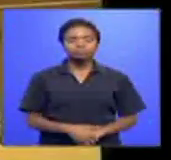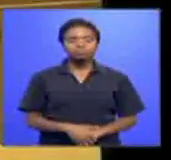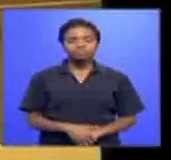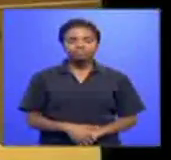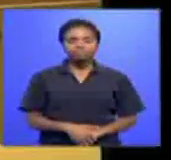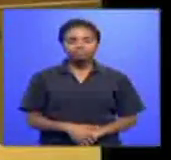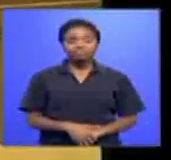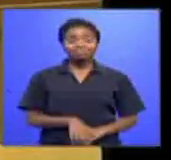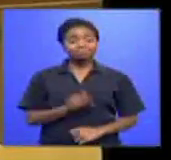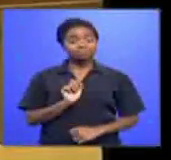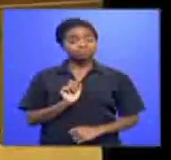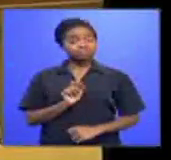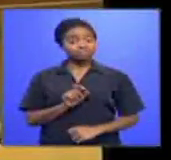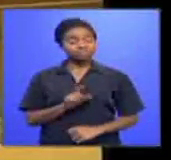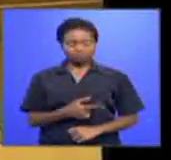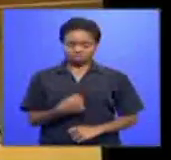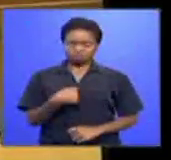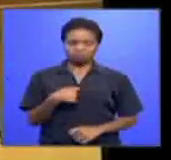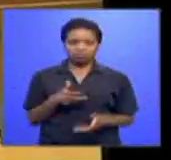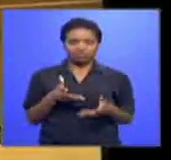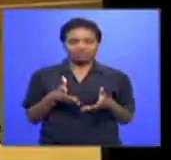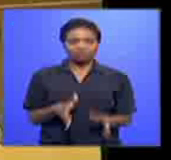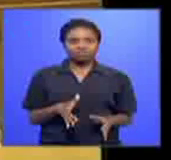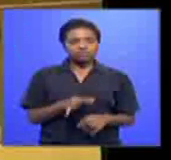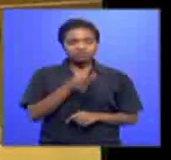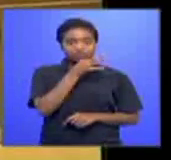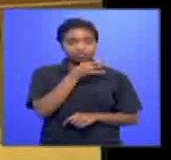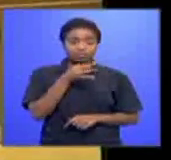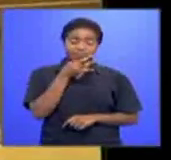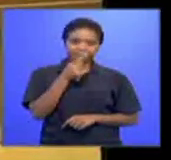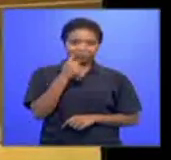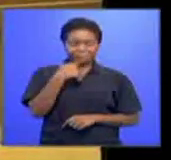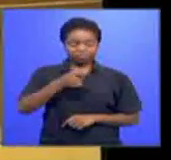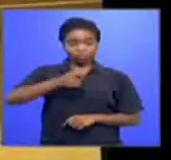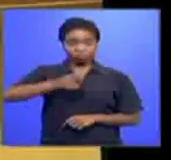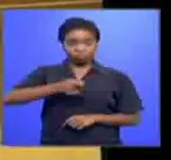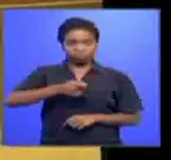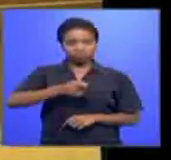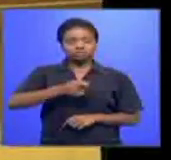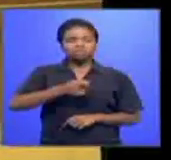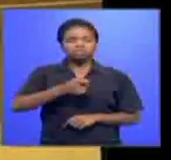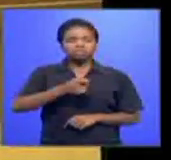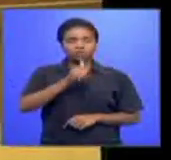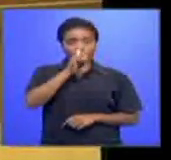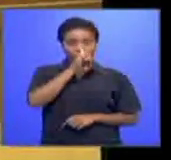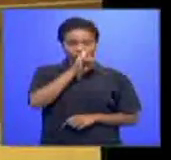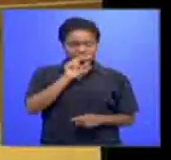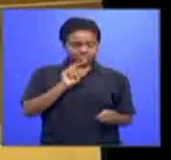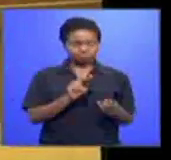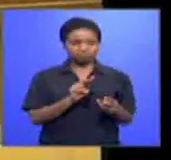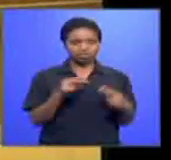For this reason, I have instructed the Justice, Crime Prevention, and Security